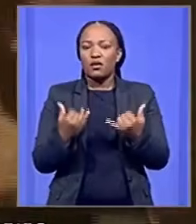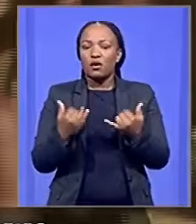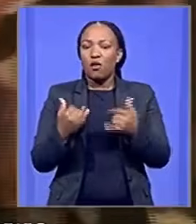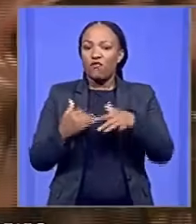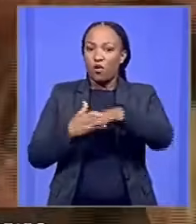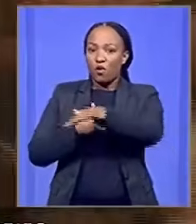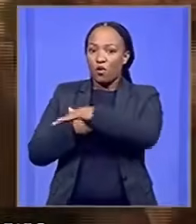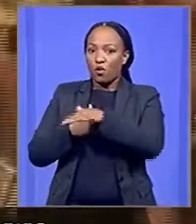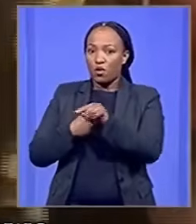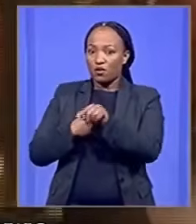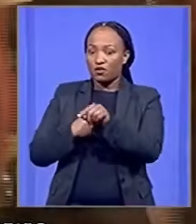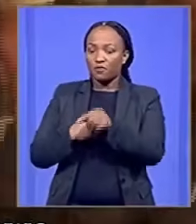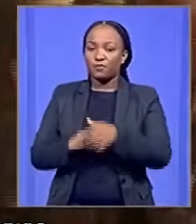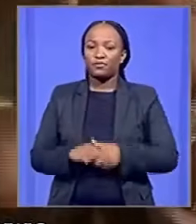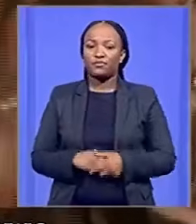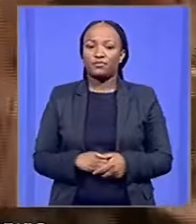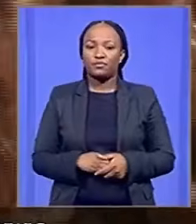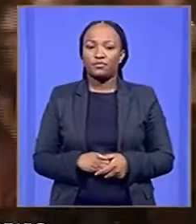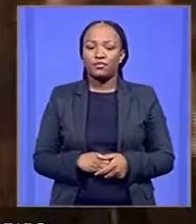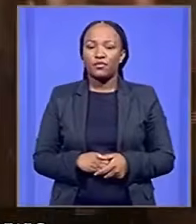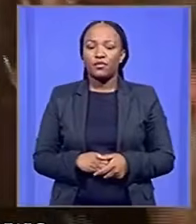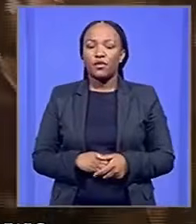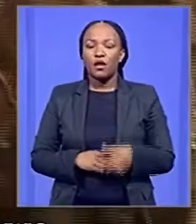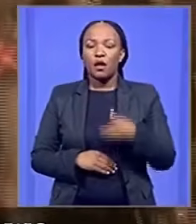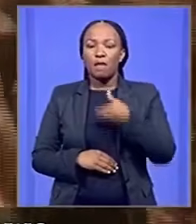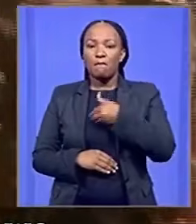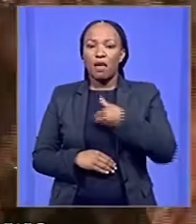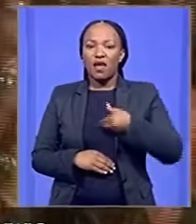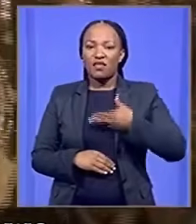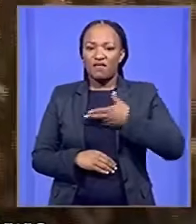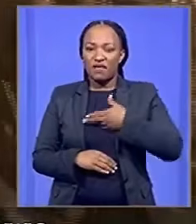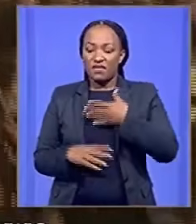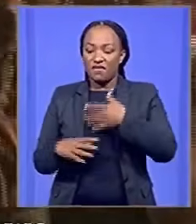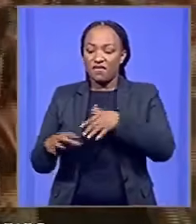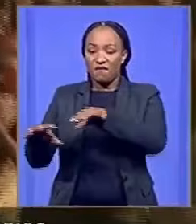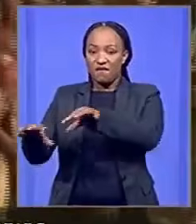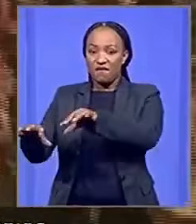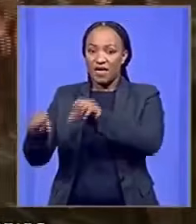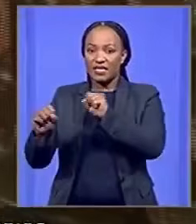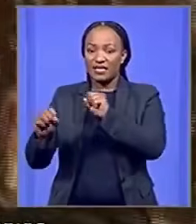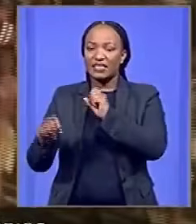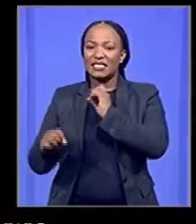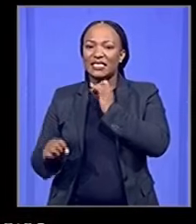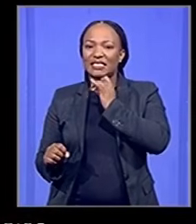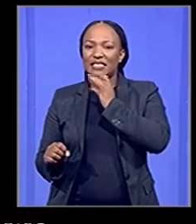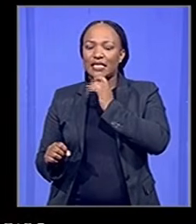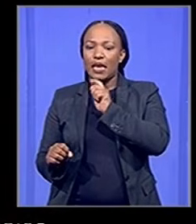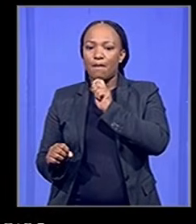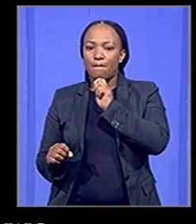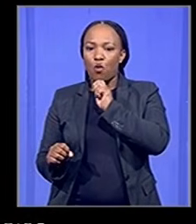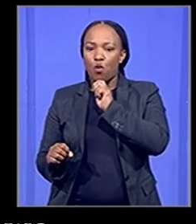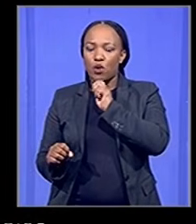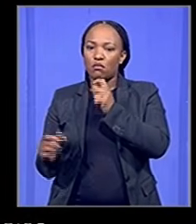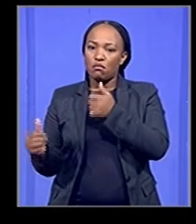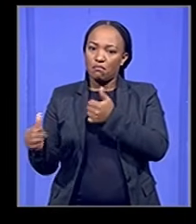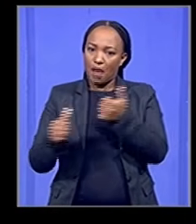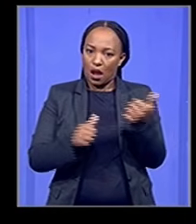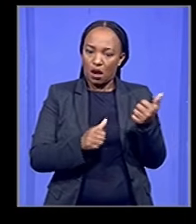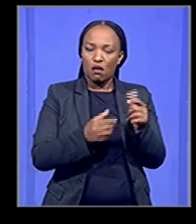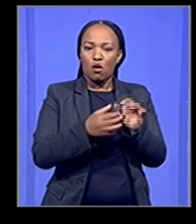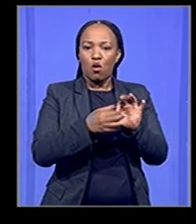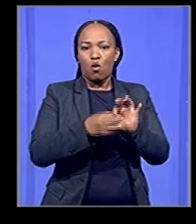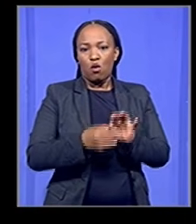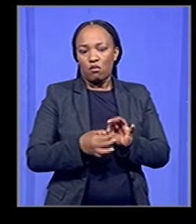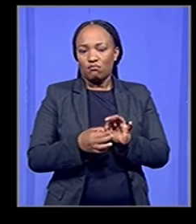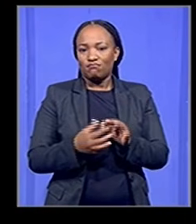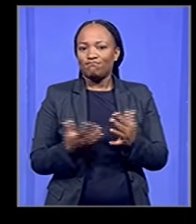Sekgosese. Batswadi ba ile ba motšea on Saturday morning ka Saterdag e sa le ka mesong gomme ba re o ya gae bona ga